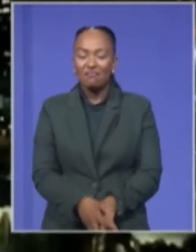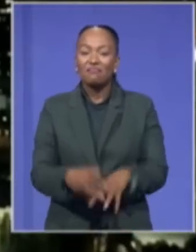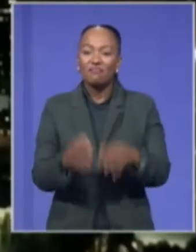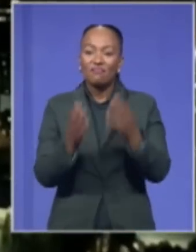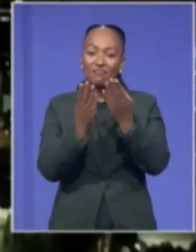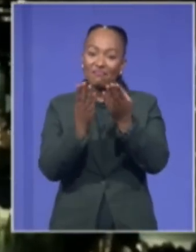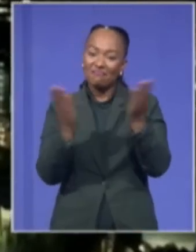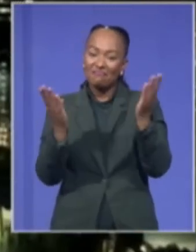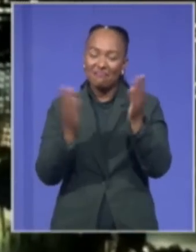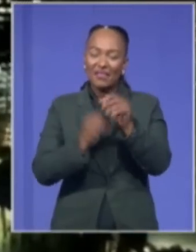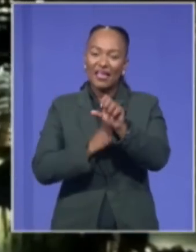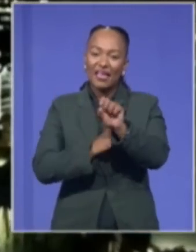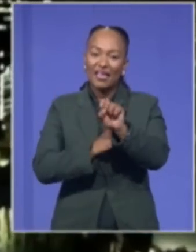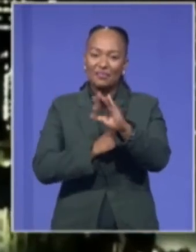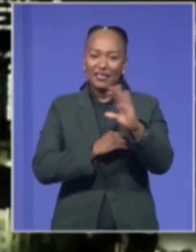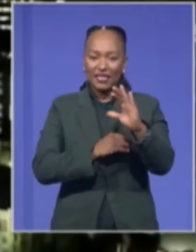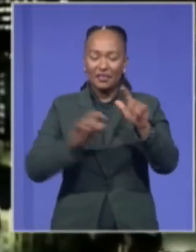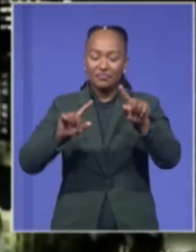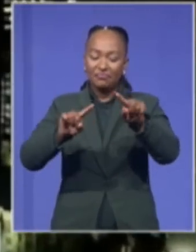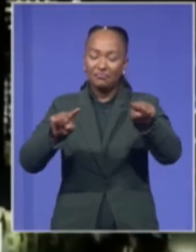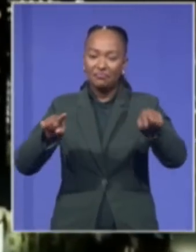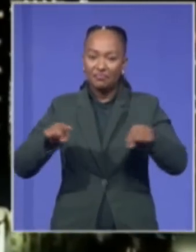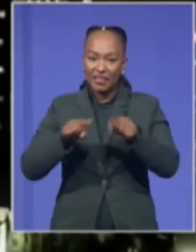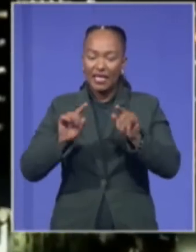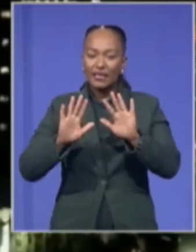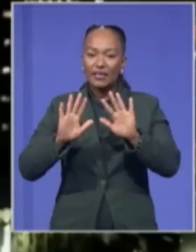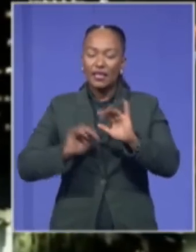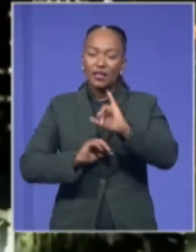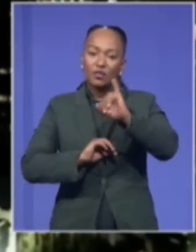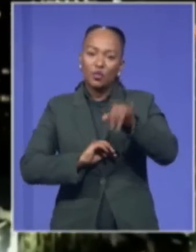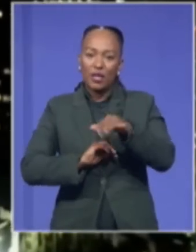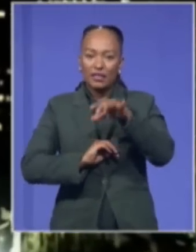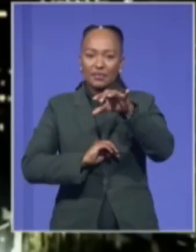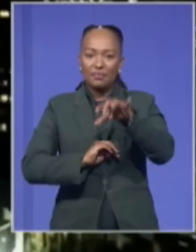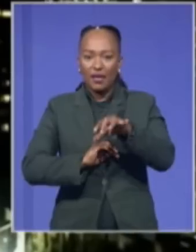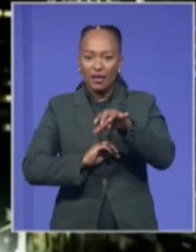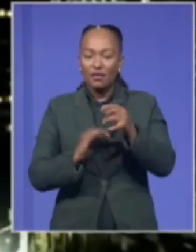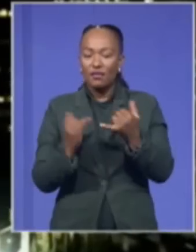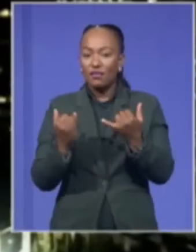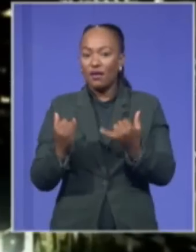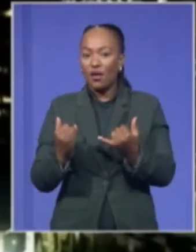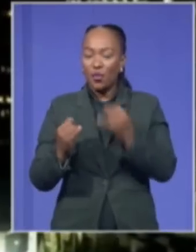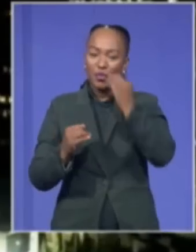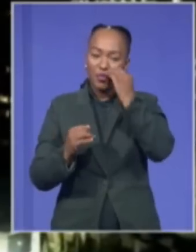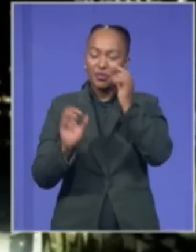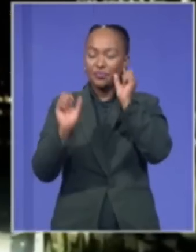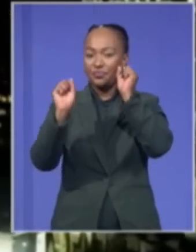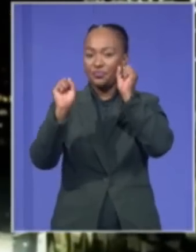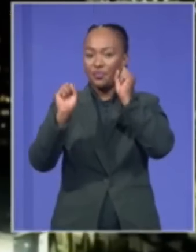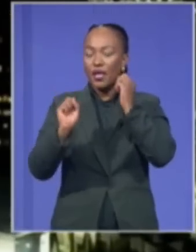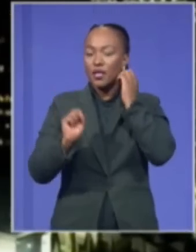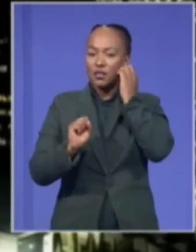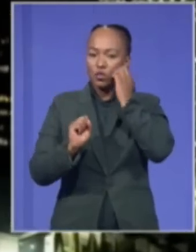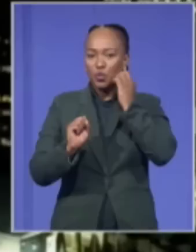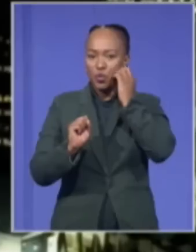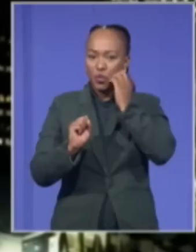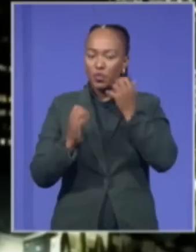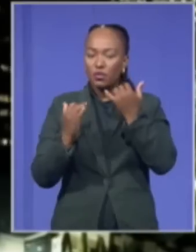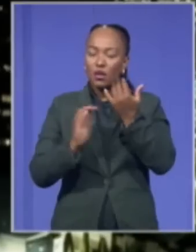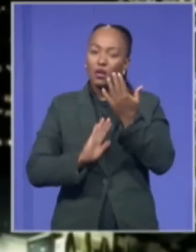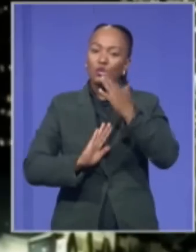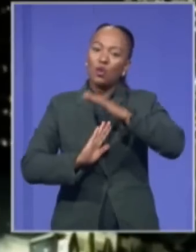kotloloho ho tswa SABC Studio 10 Auckland Park, Johannesburg. Rutisetsa kgaso ya ditaba ka puo ya Sesotho tseo re di thakgolang